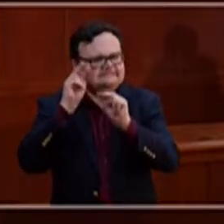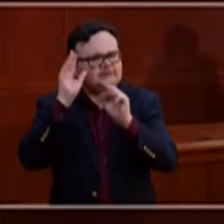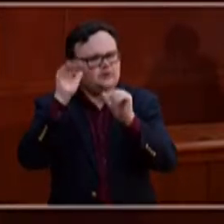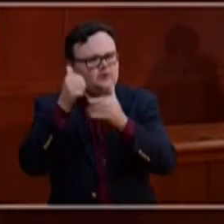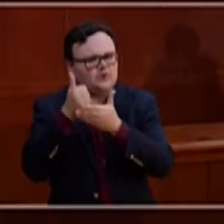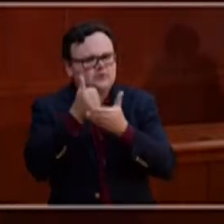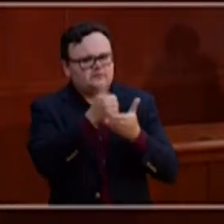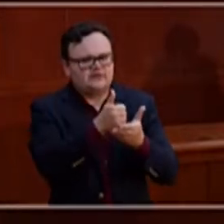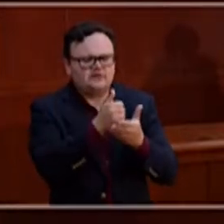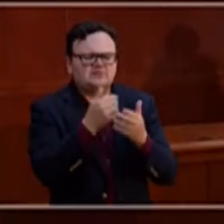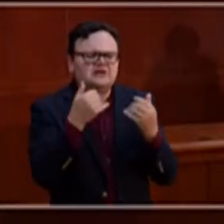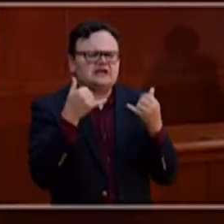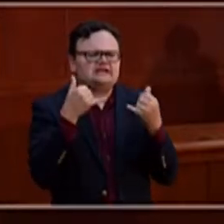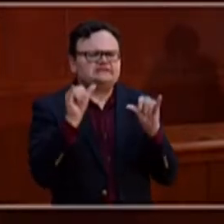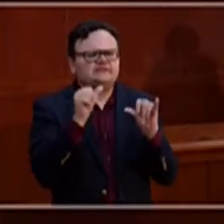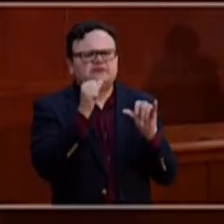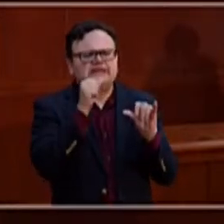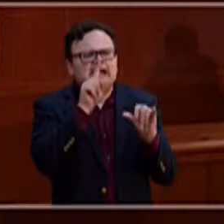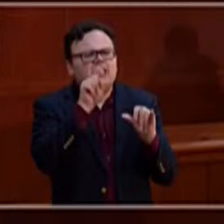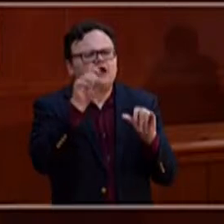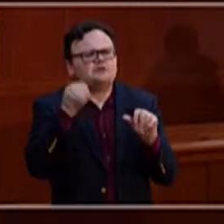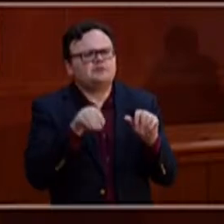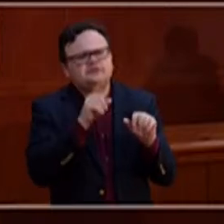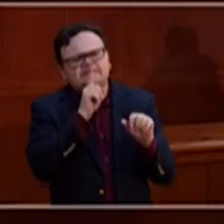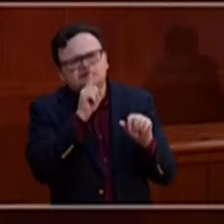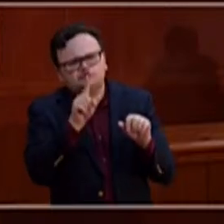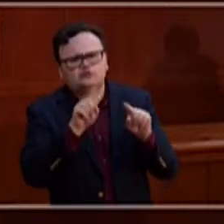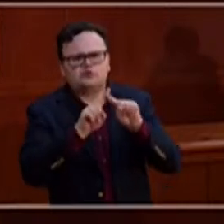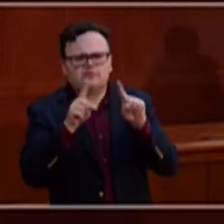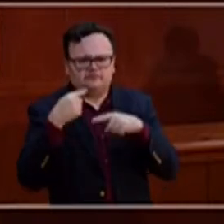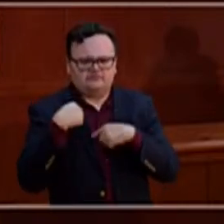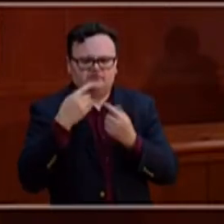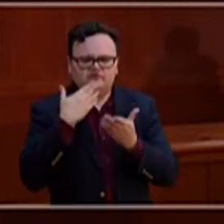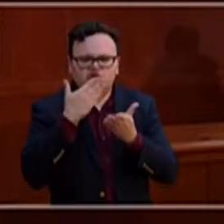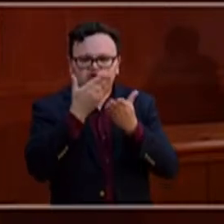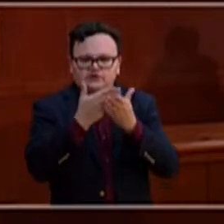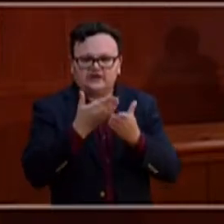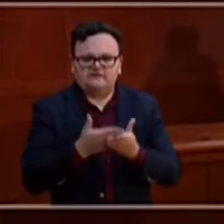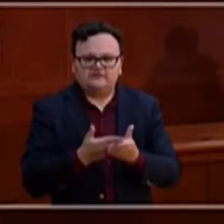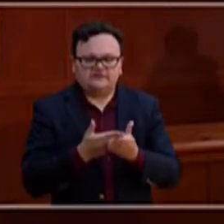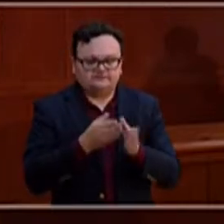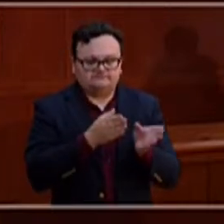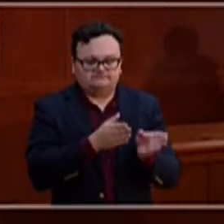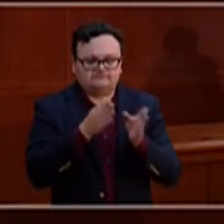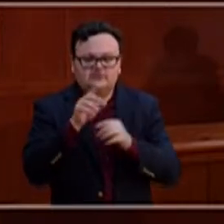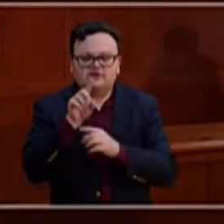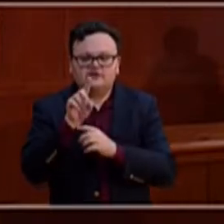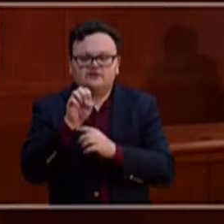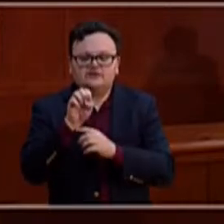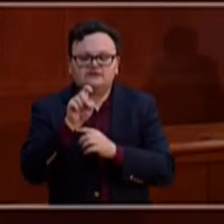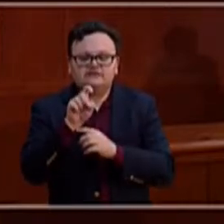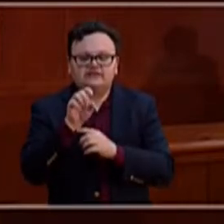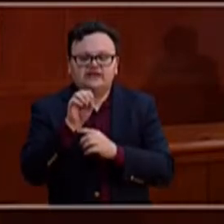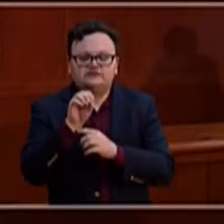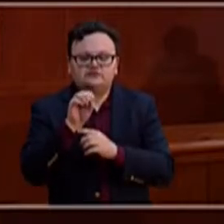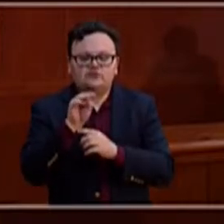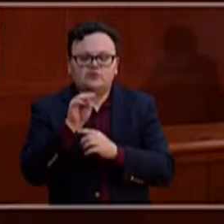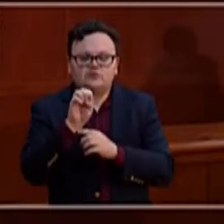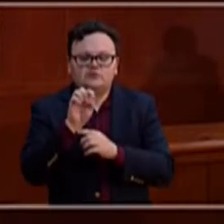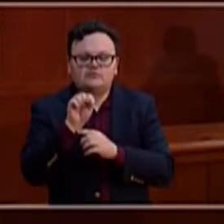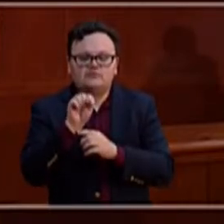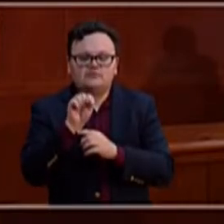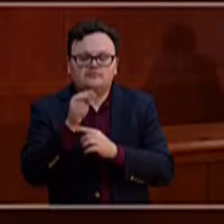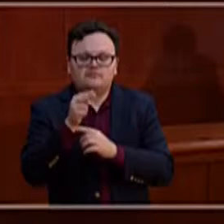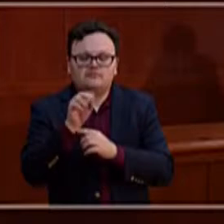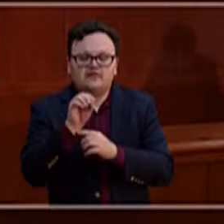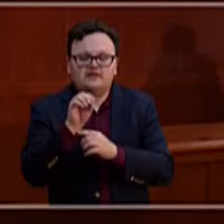but there's really good evidence that it has helped. Also, dexamethasone has been of significant help. So there's a lot